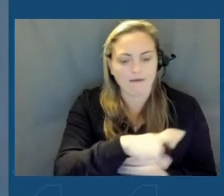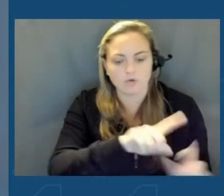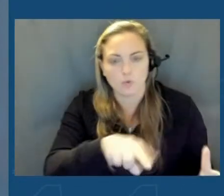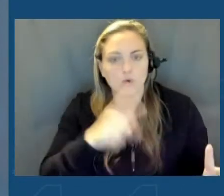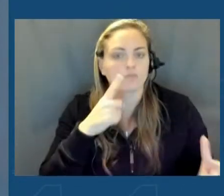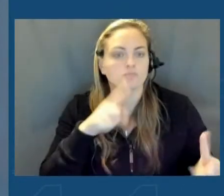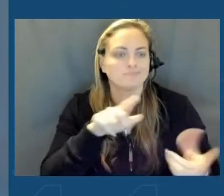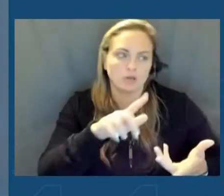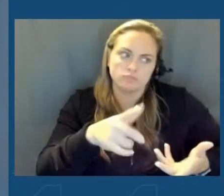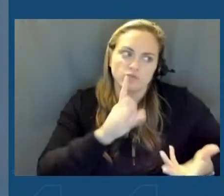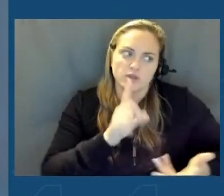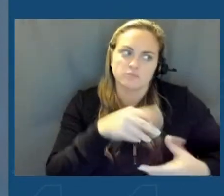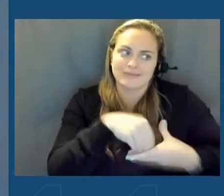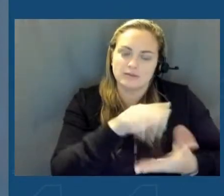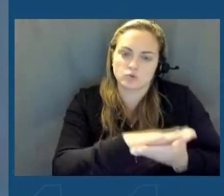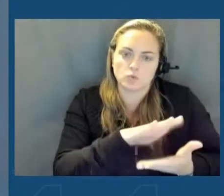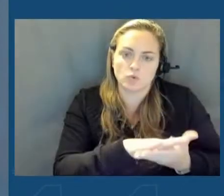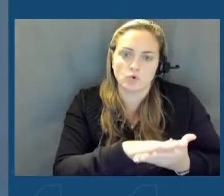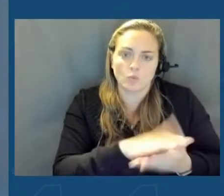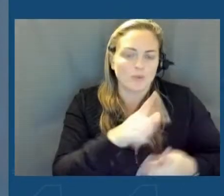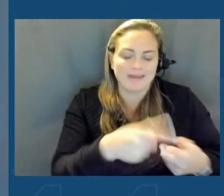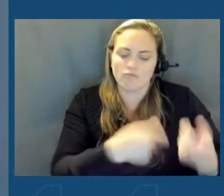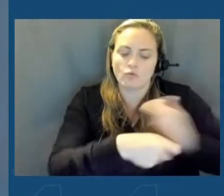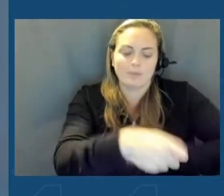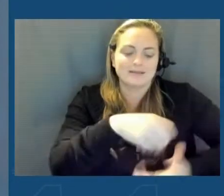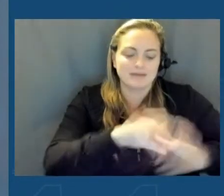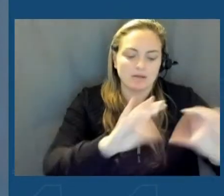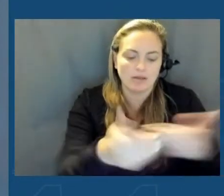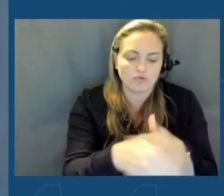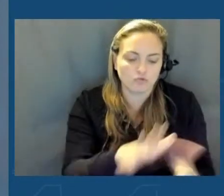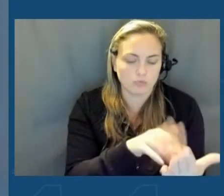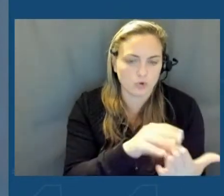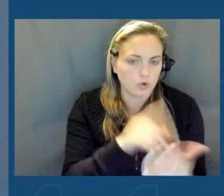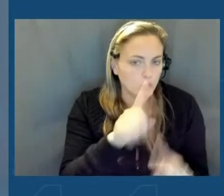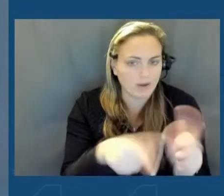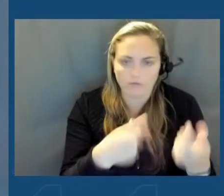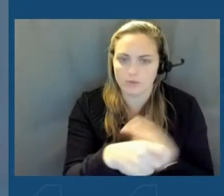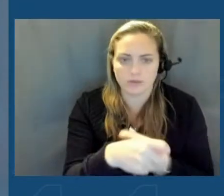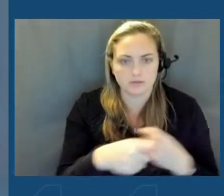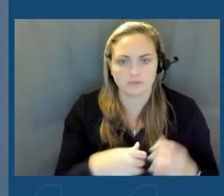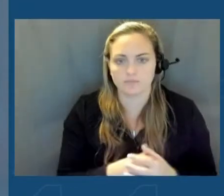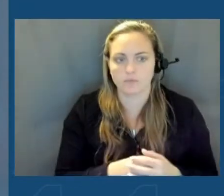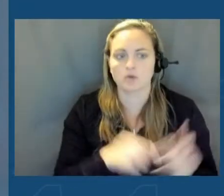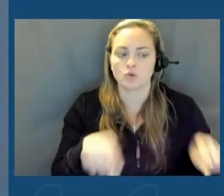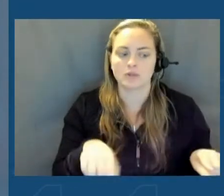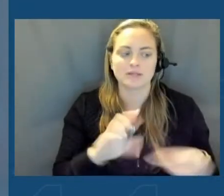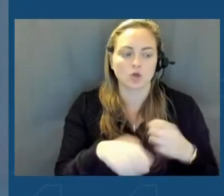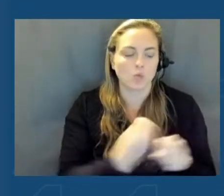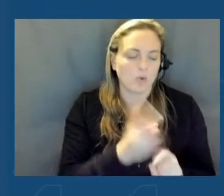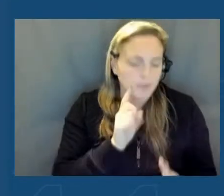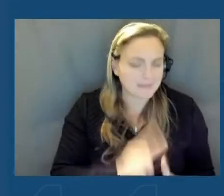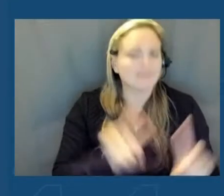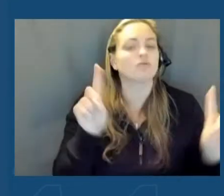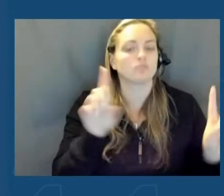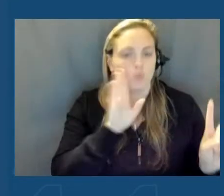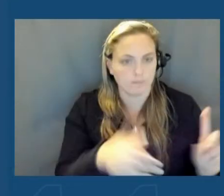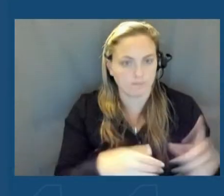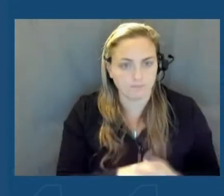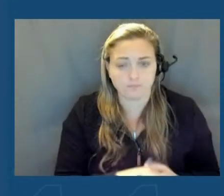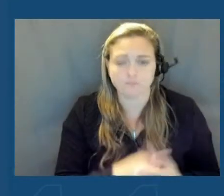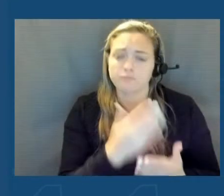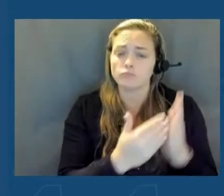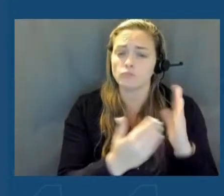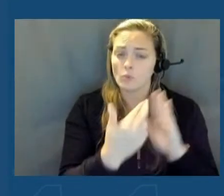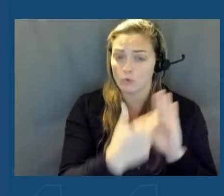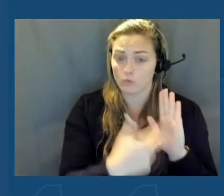no replacement for in-classroom learning. And we're going to make sure that this year is a very different year. So let's go into some of the guidance so everyone's